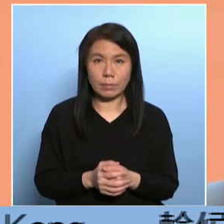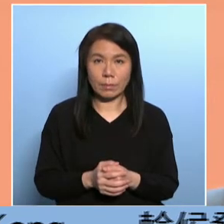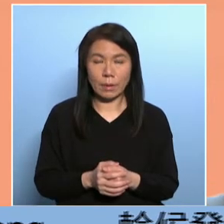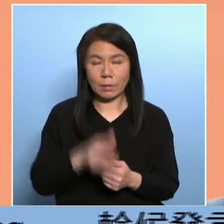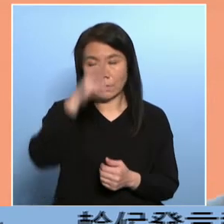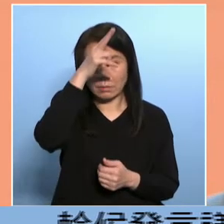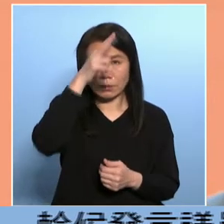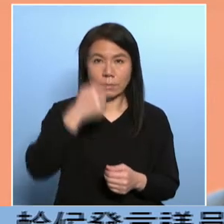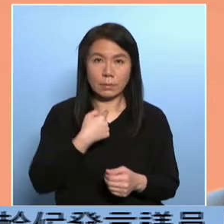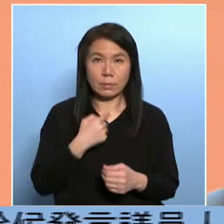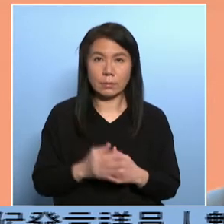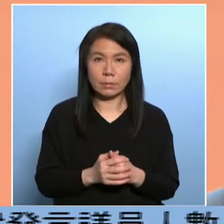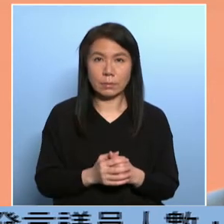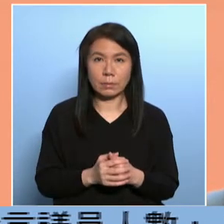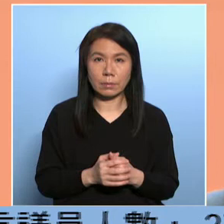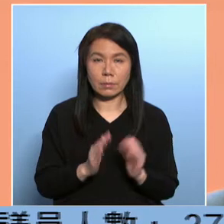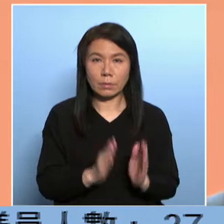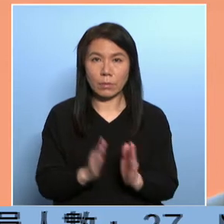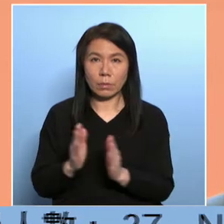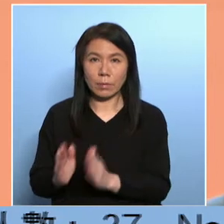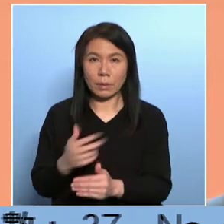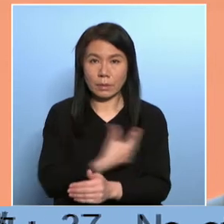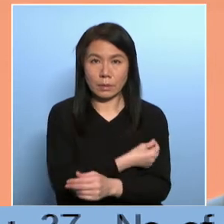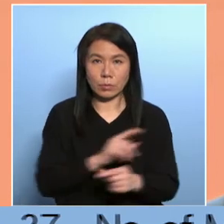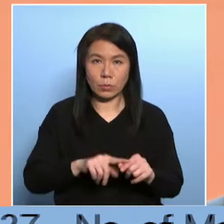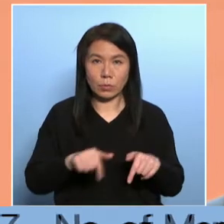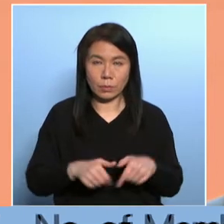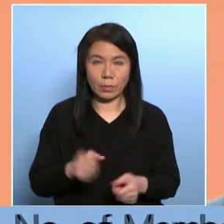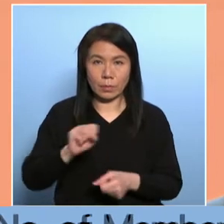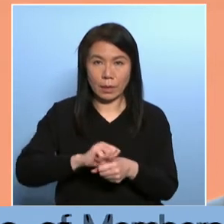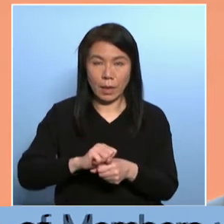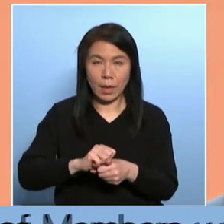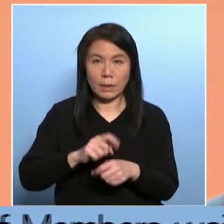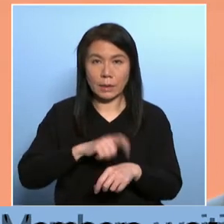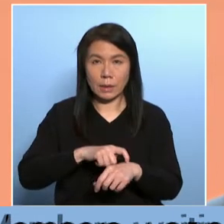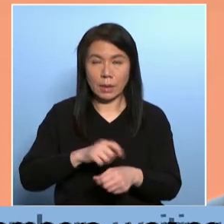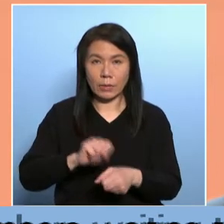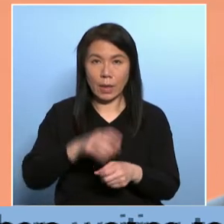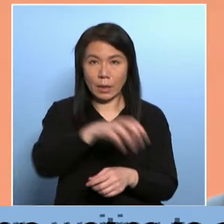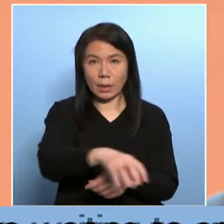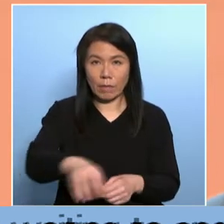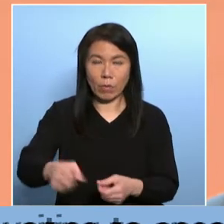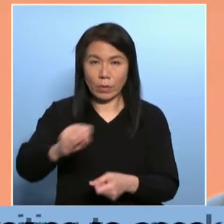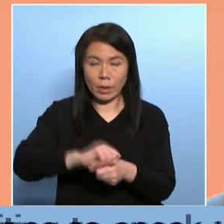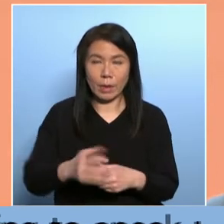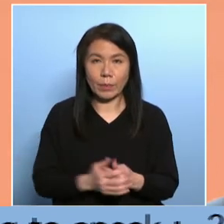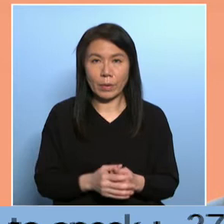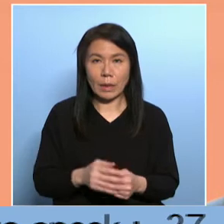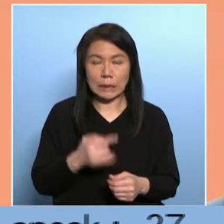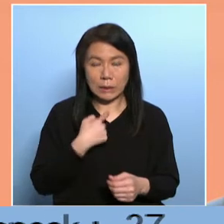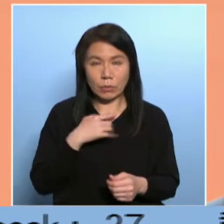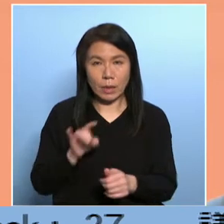mention or the notion of having outreach teams going to the schools to provide vaccination services to the students would not